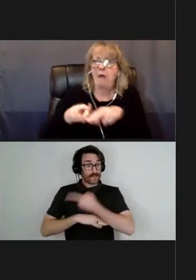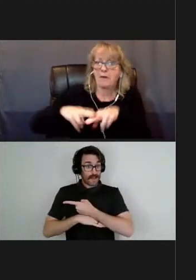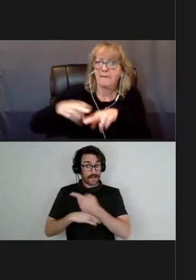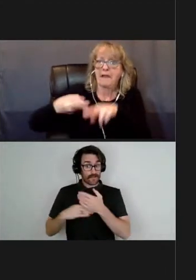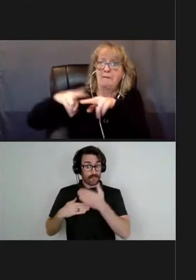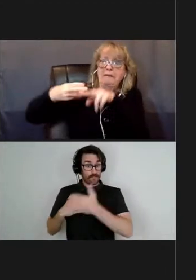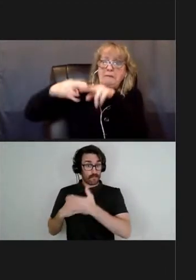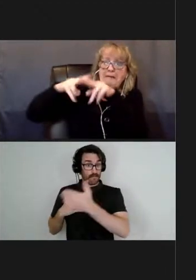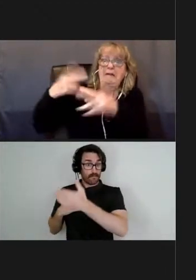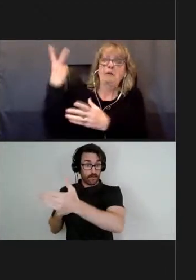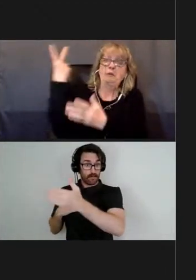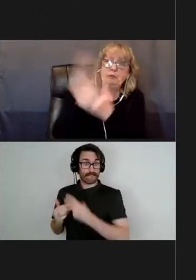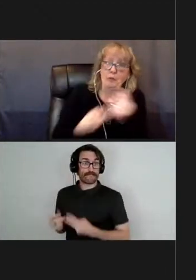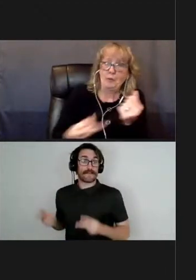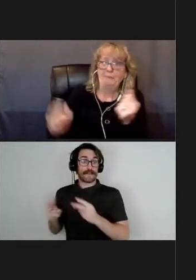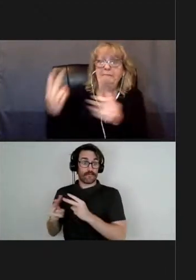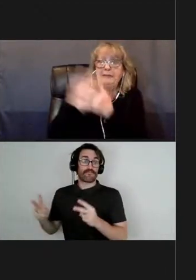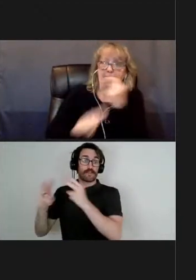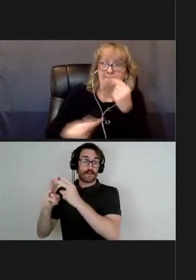going to be sustainable.